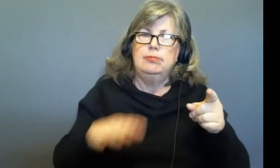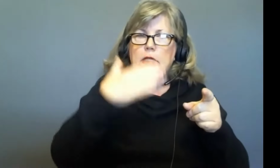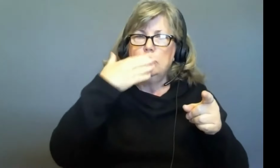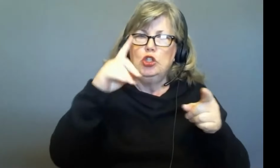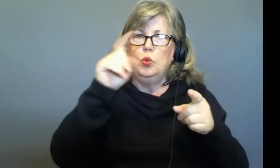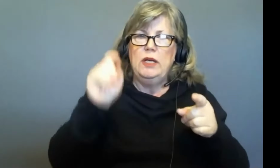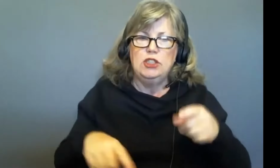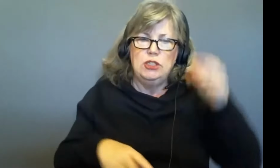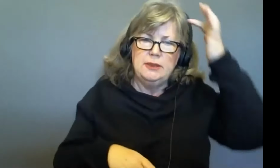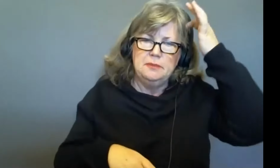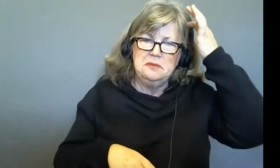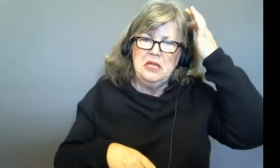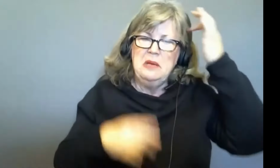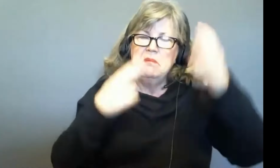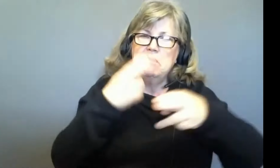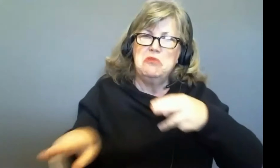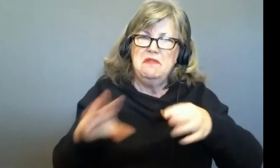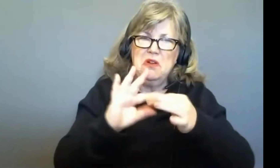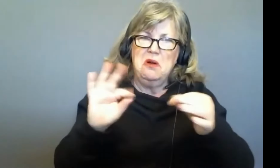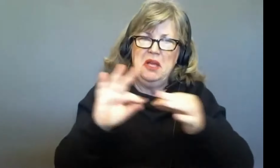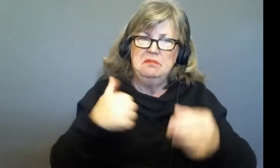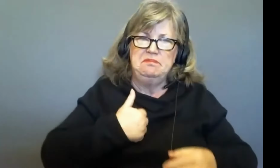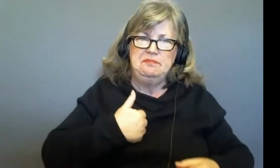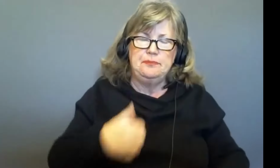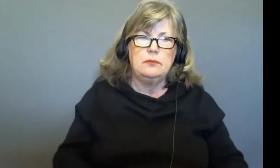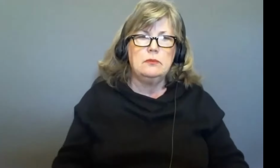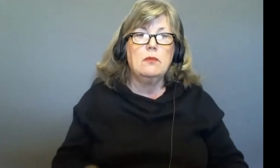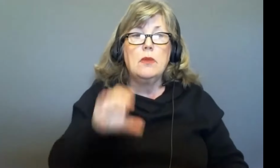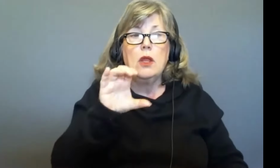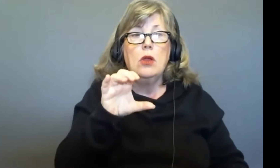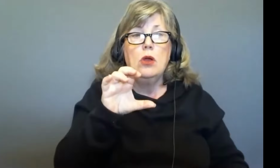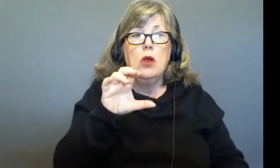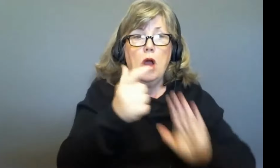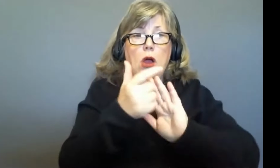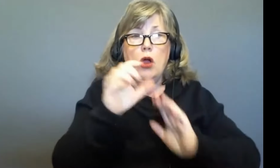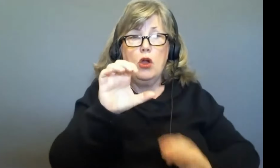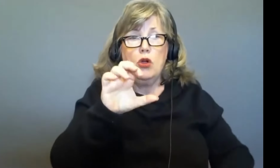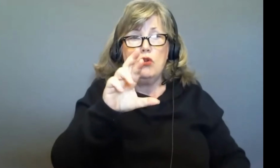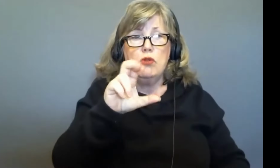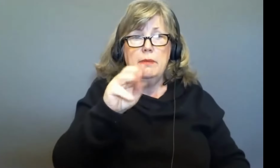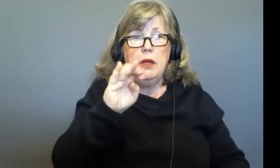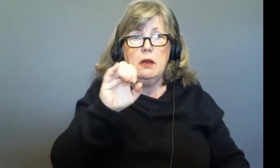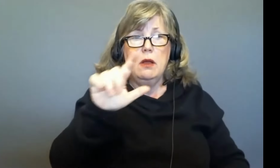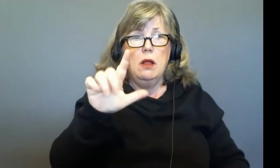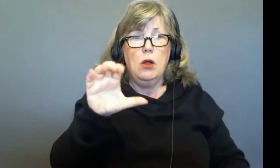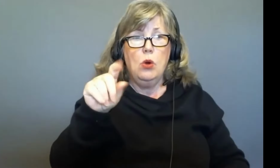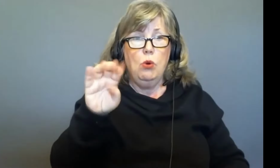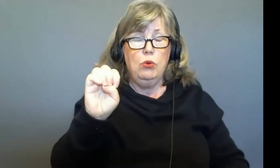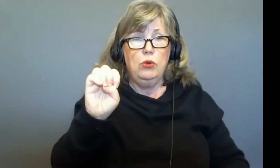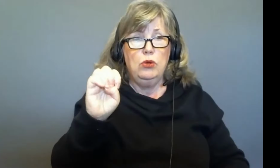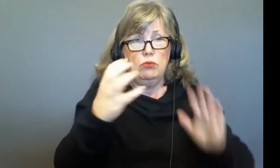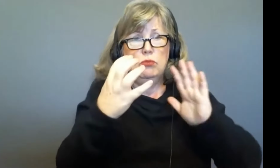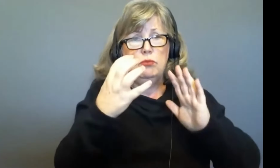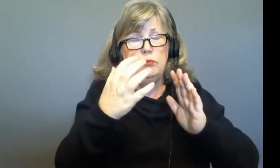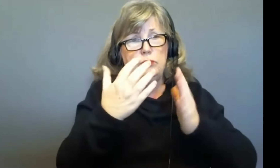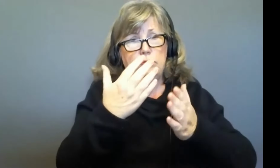I will do a brief comment. If we look at our criminal code, the only thing that is very specific in order to